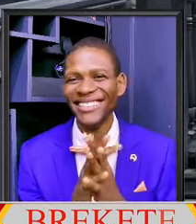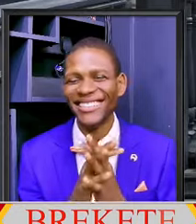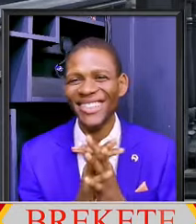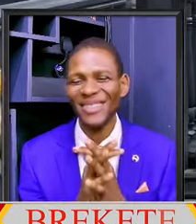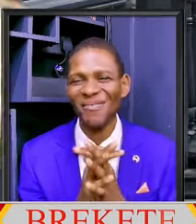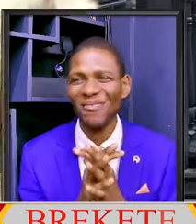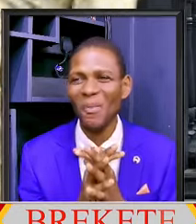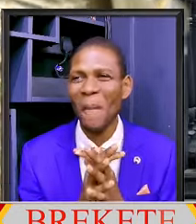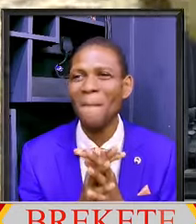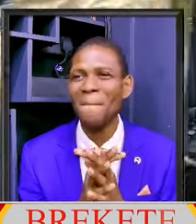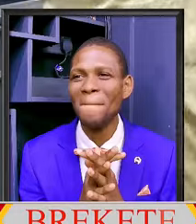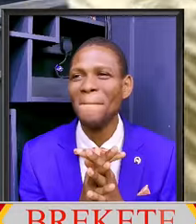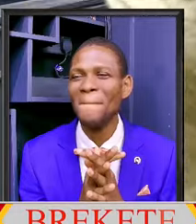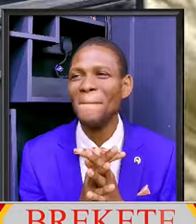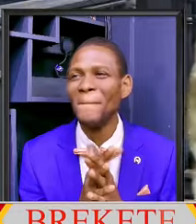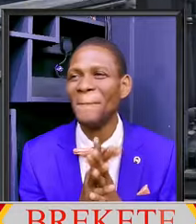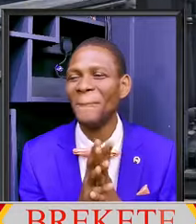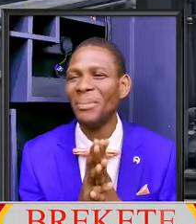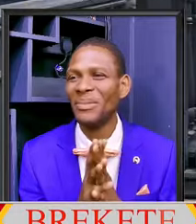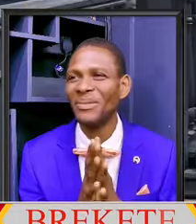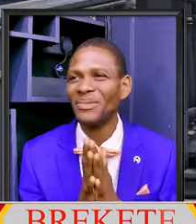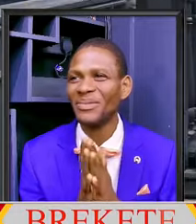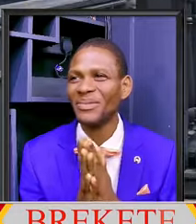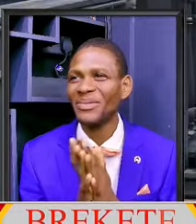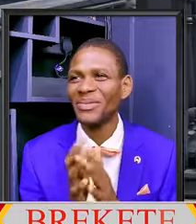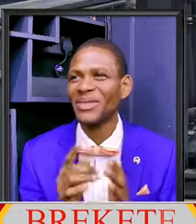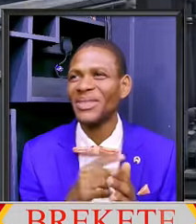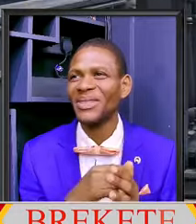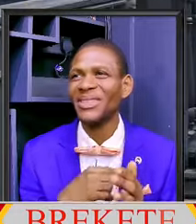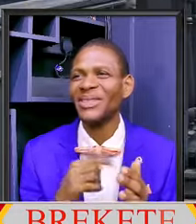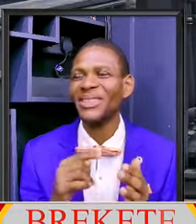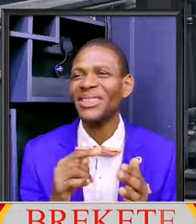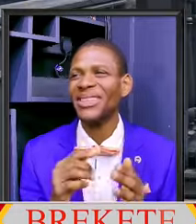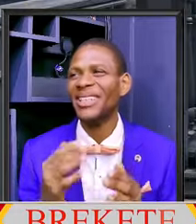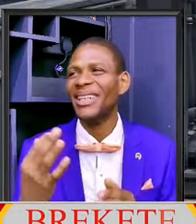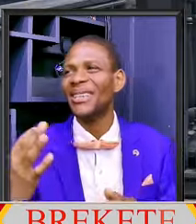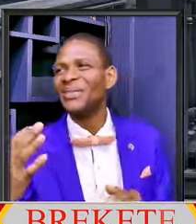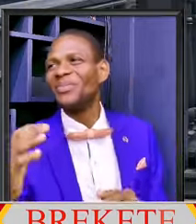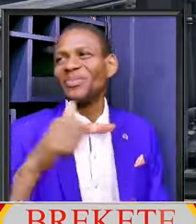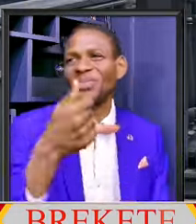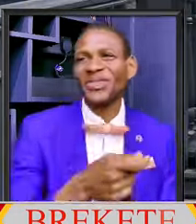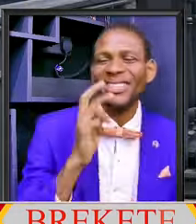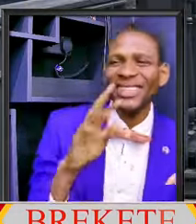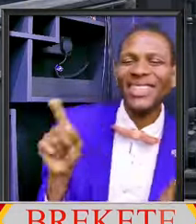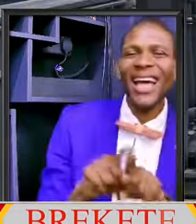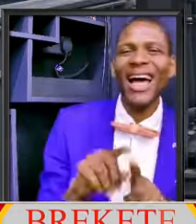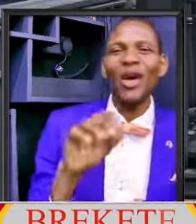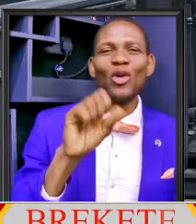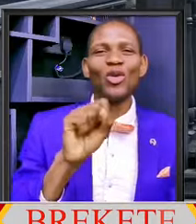Let's appreciate. We will appoint this girl in this Super Falcons goalkeeper.